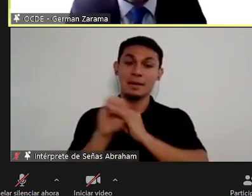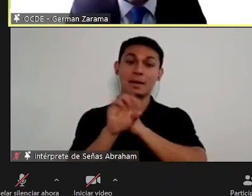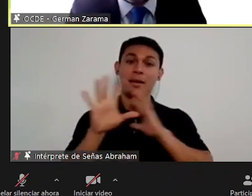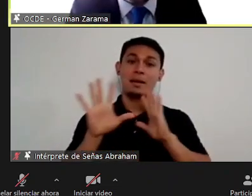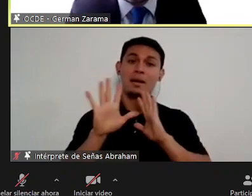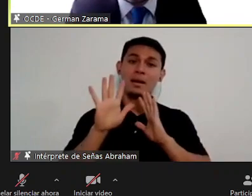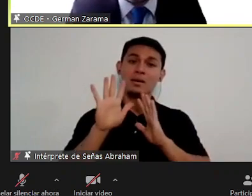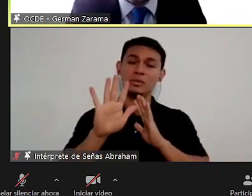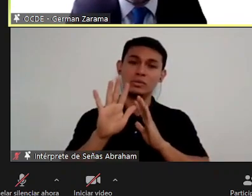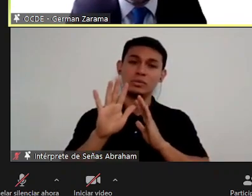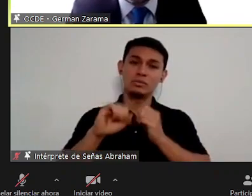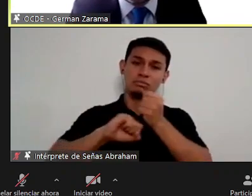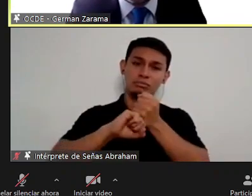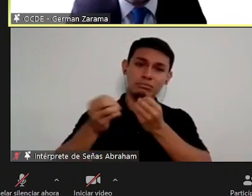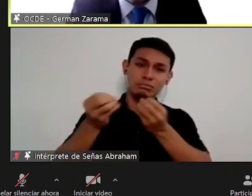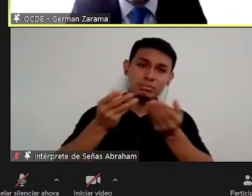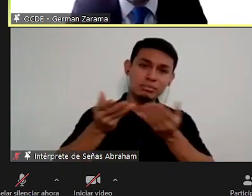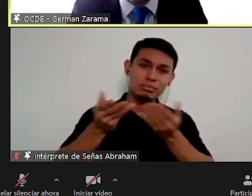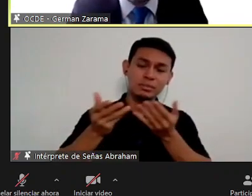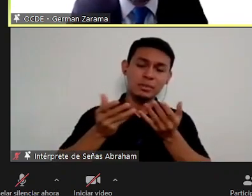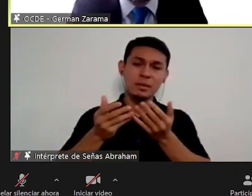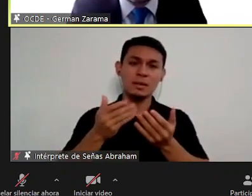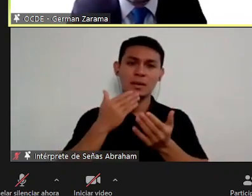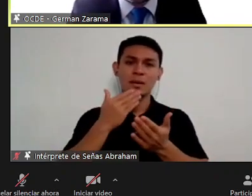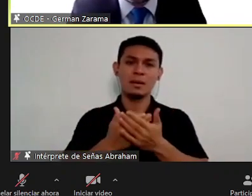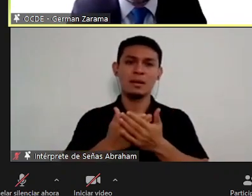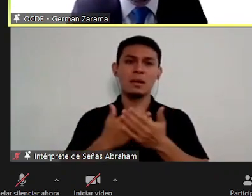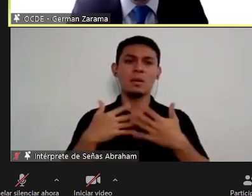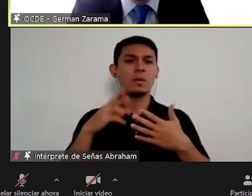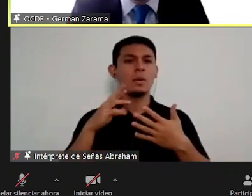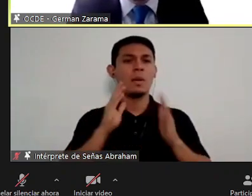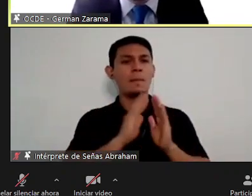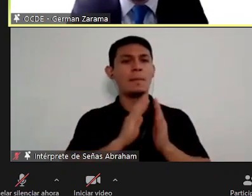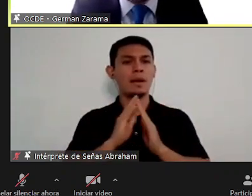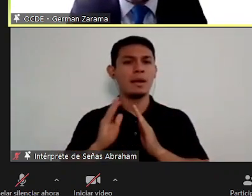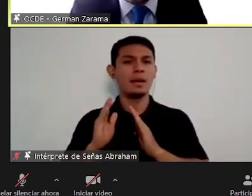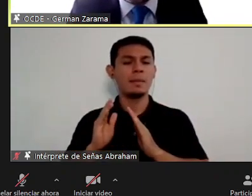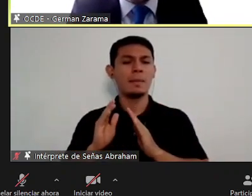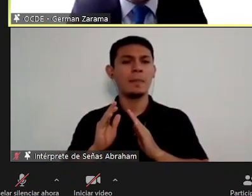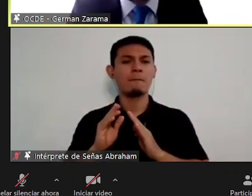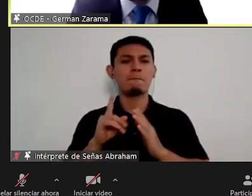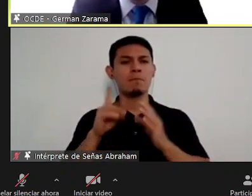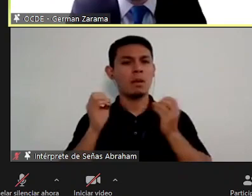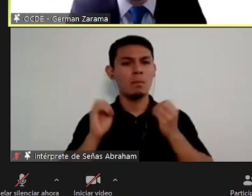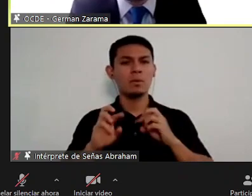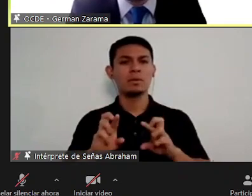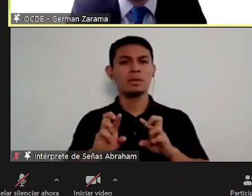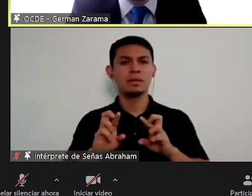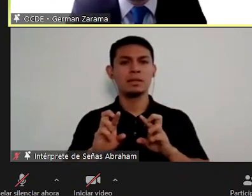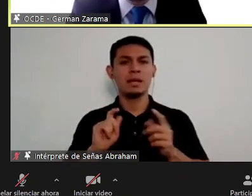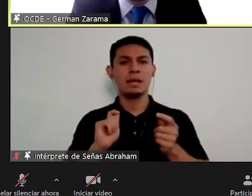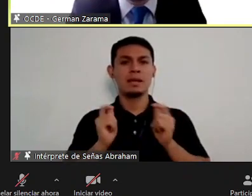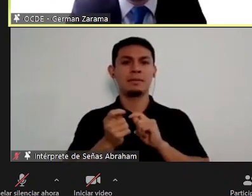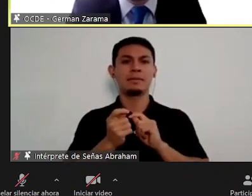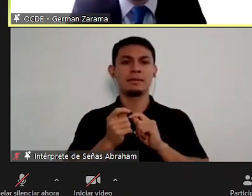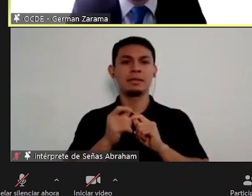thank you everybody thank you for your contributions and see how this can be the opportunity that